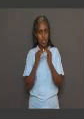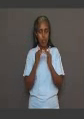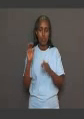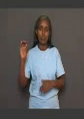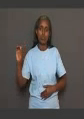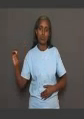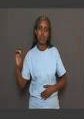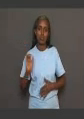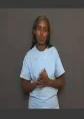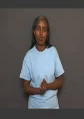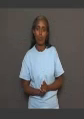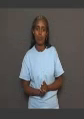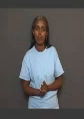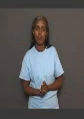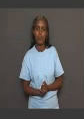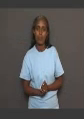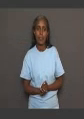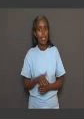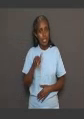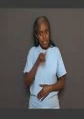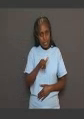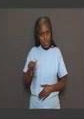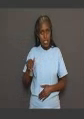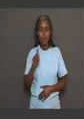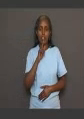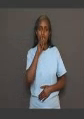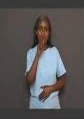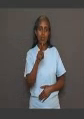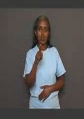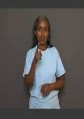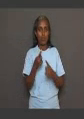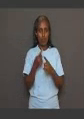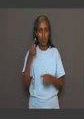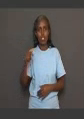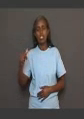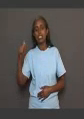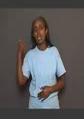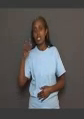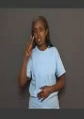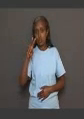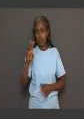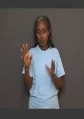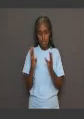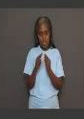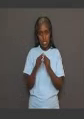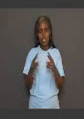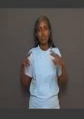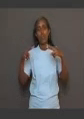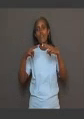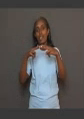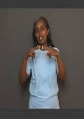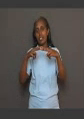0. The same is true for the other 2 sets of